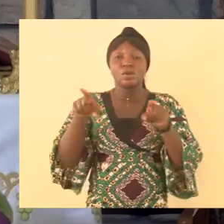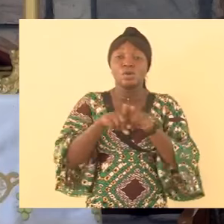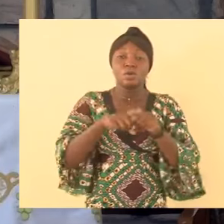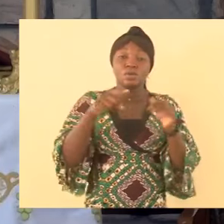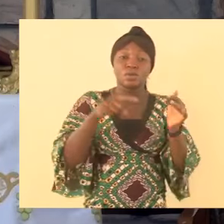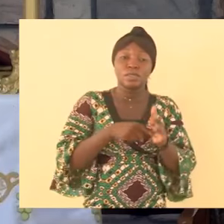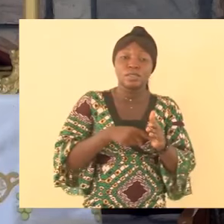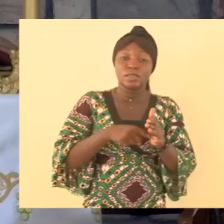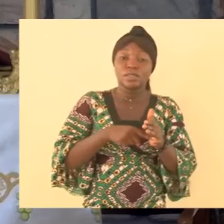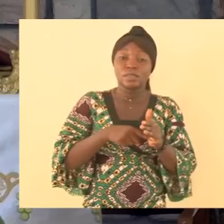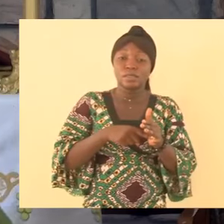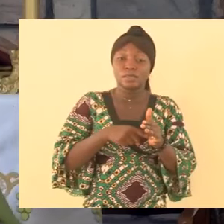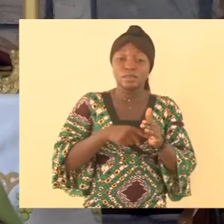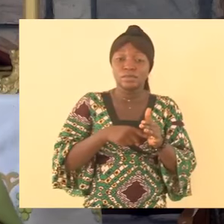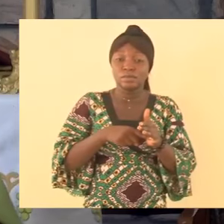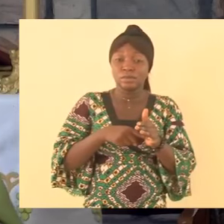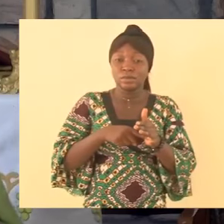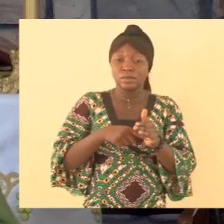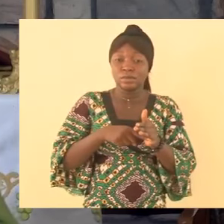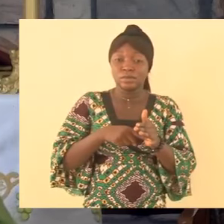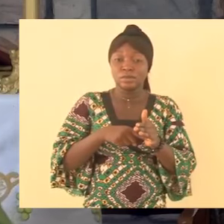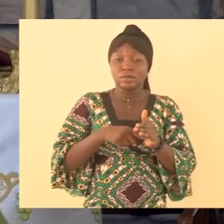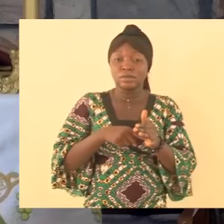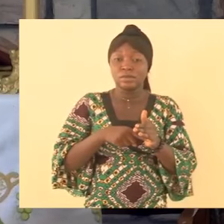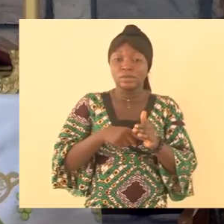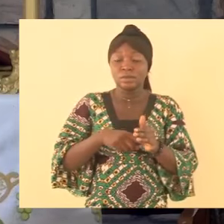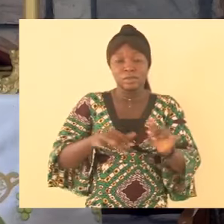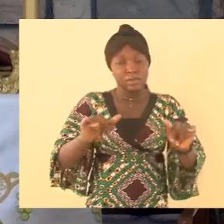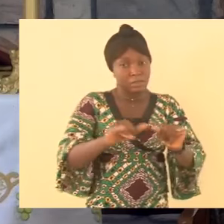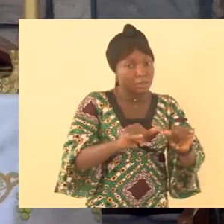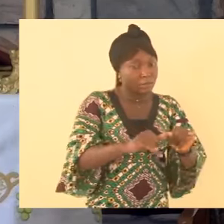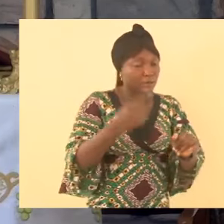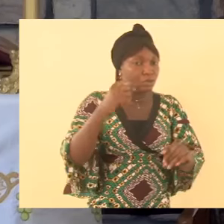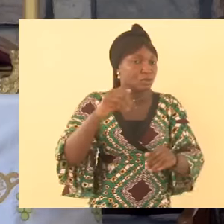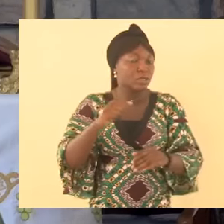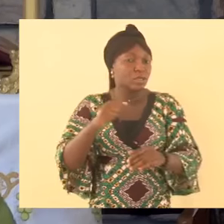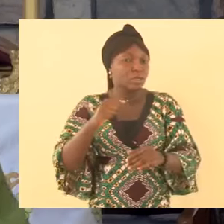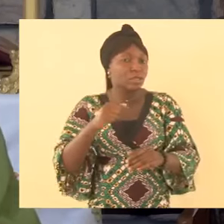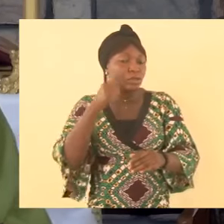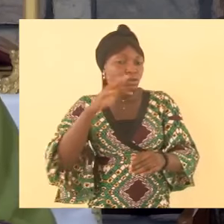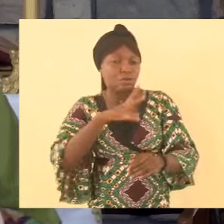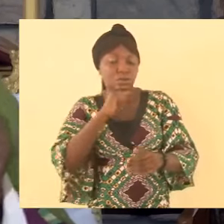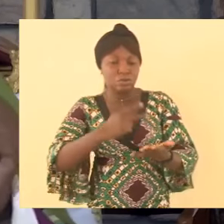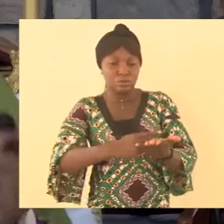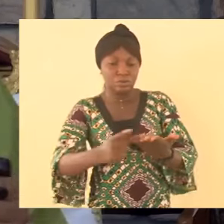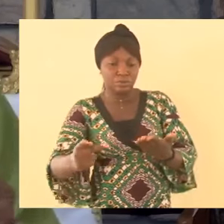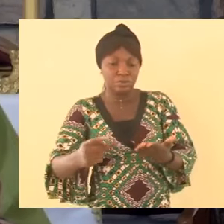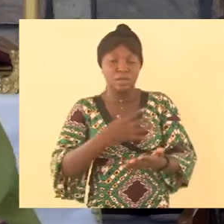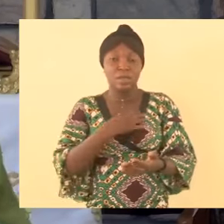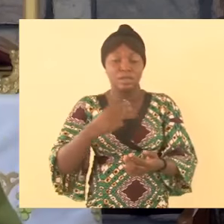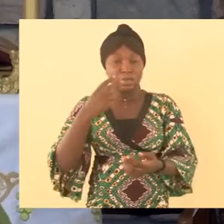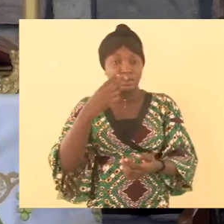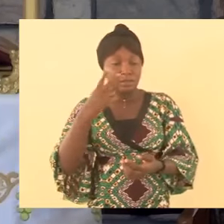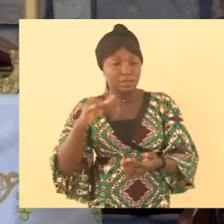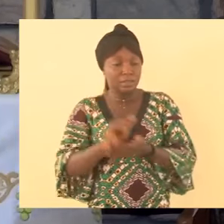there is also this dimension. The widow was pure in her intentions. And you recognize that Jesus